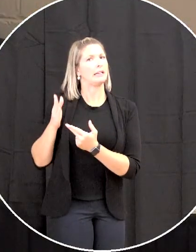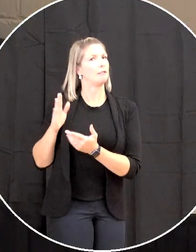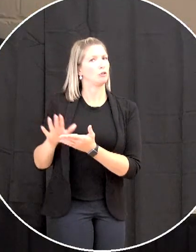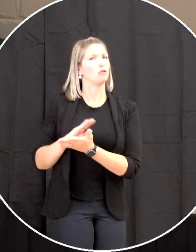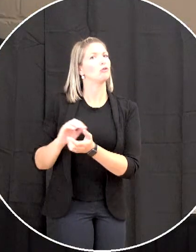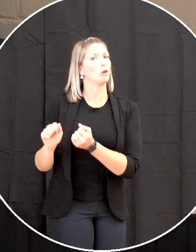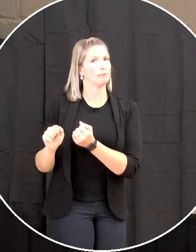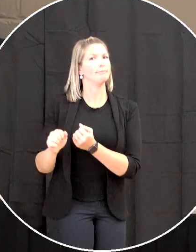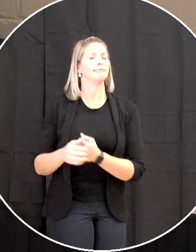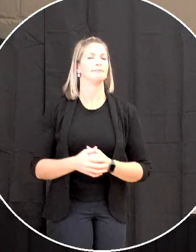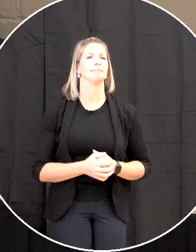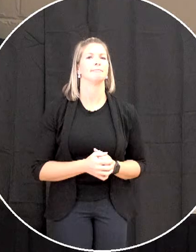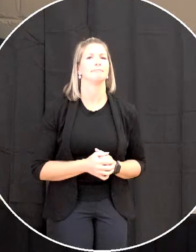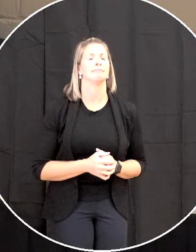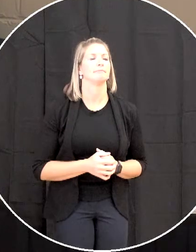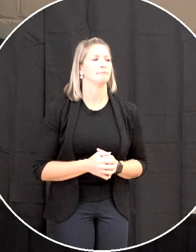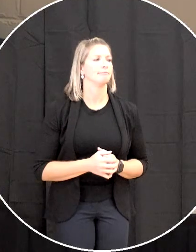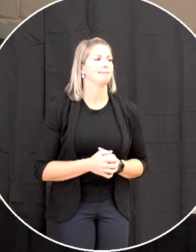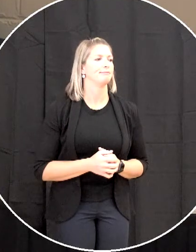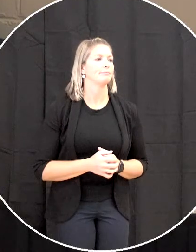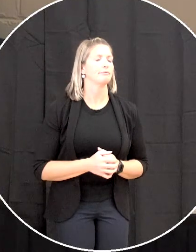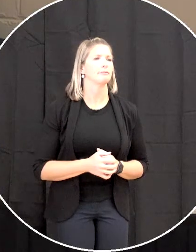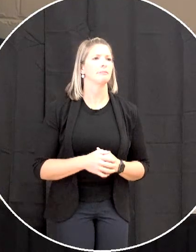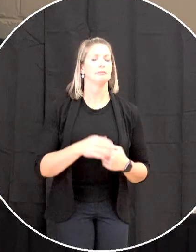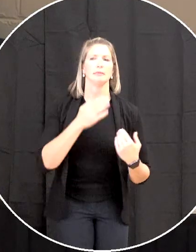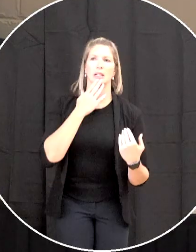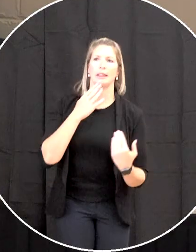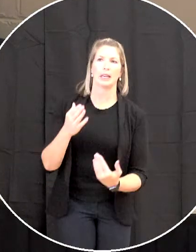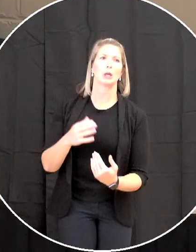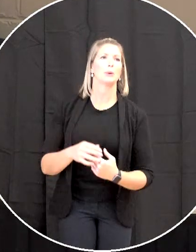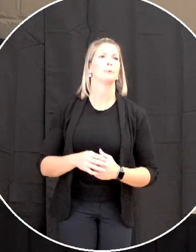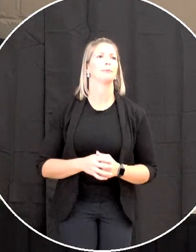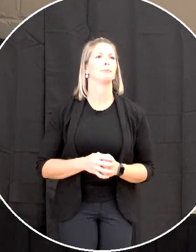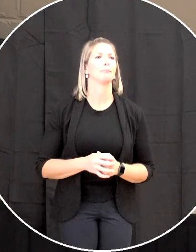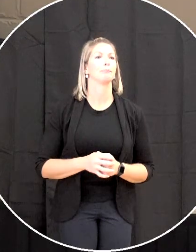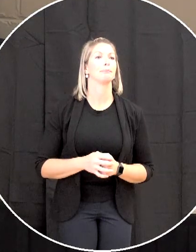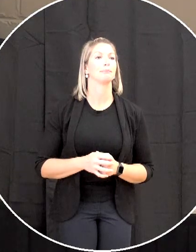Okay, thank you, Hayward. And we'll go to Trustee Gill.